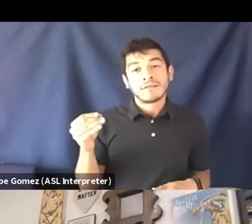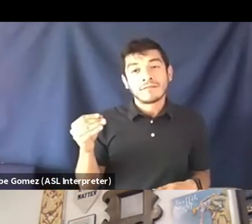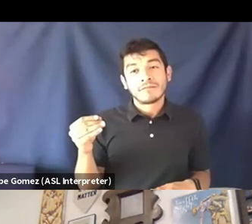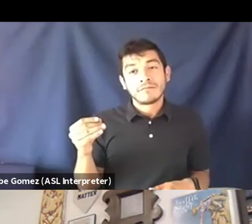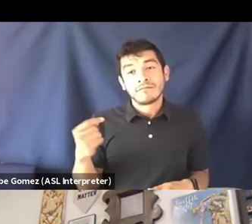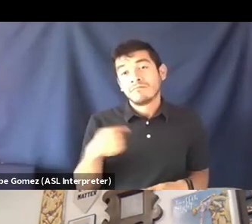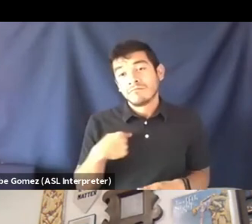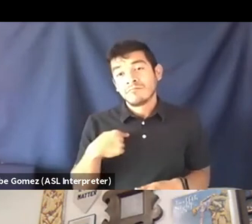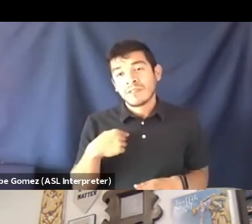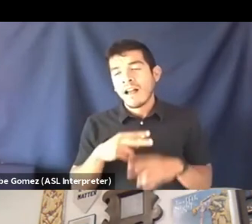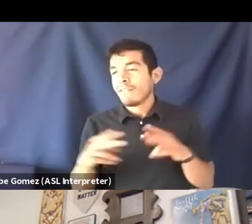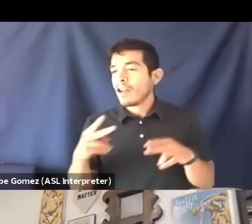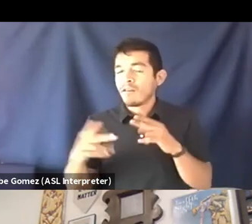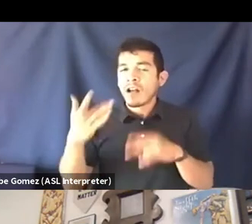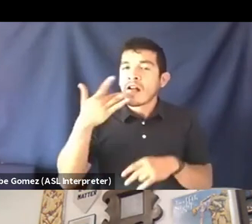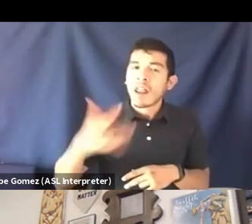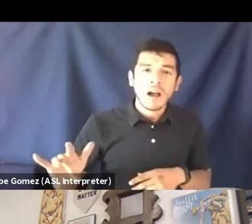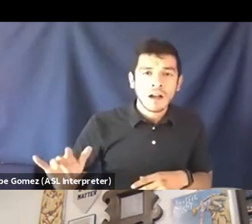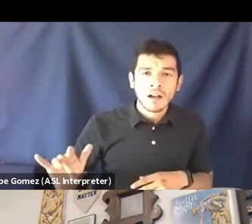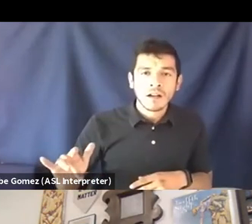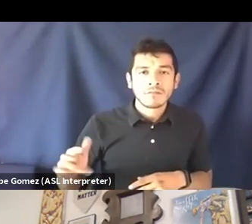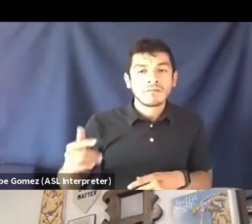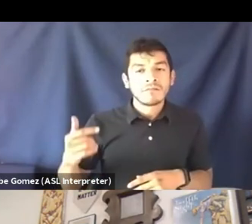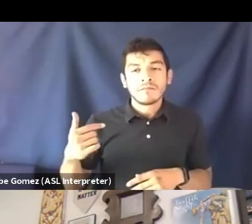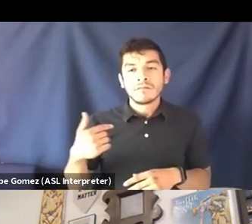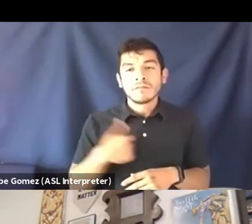I am blessed.